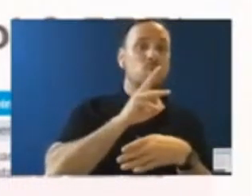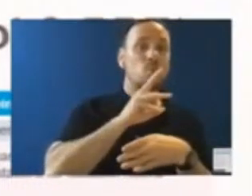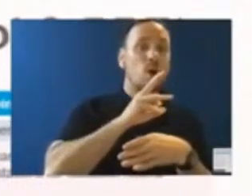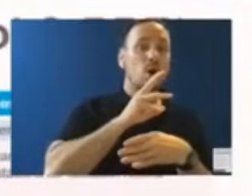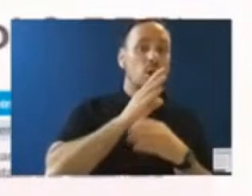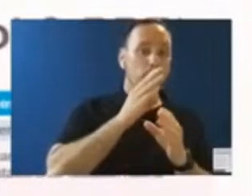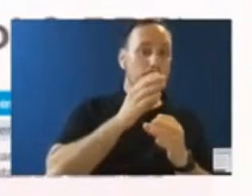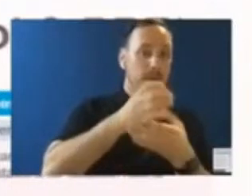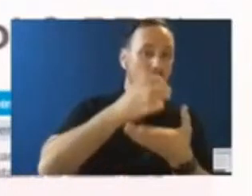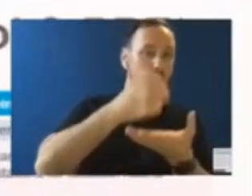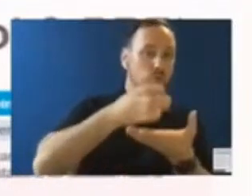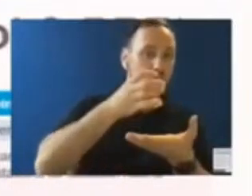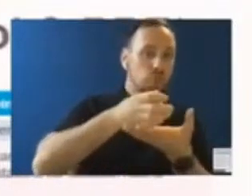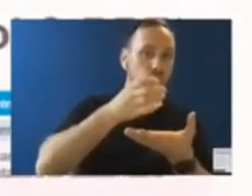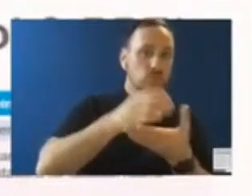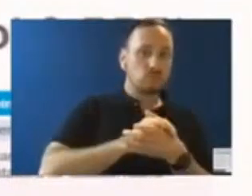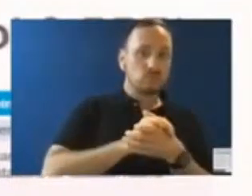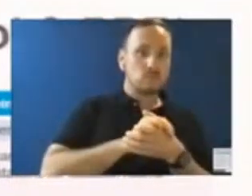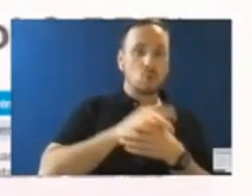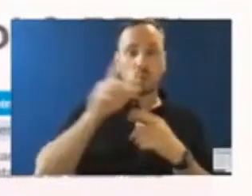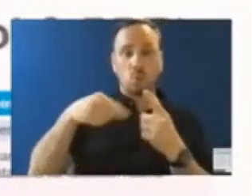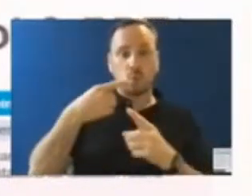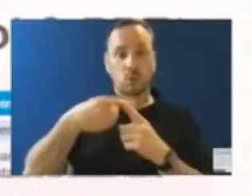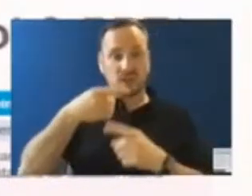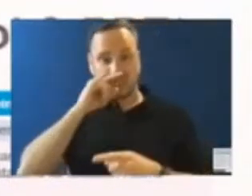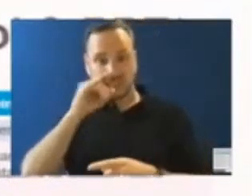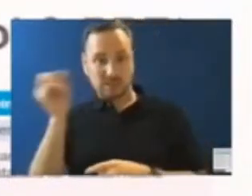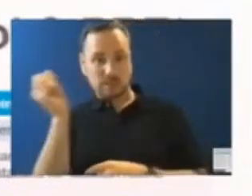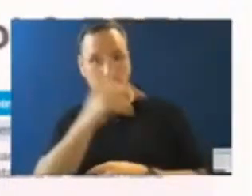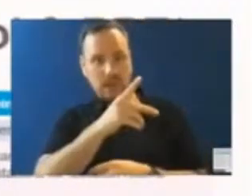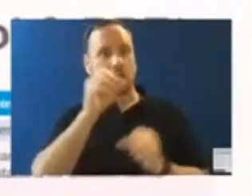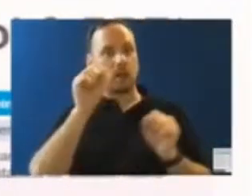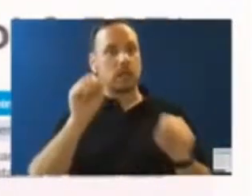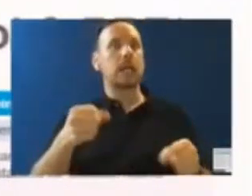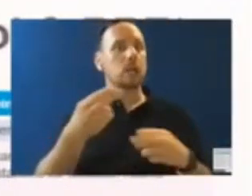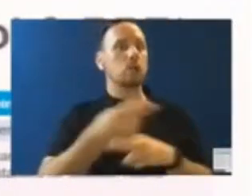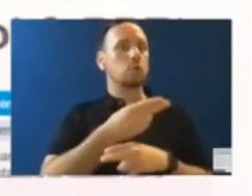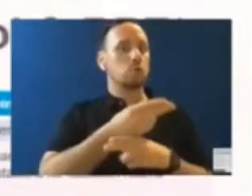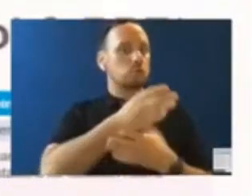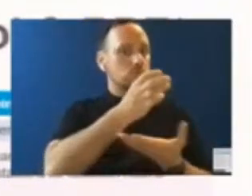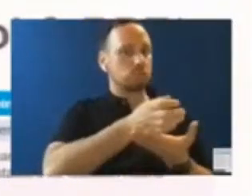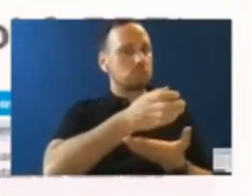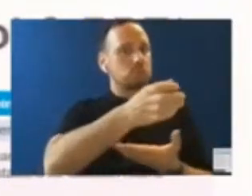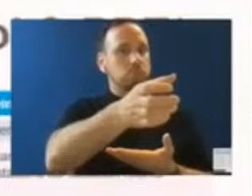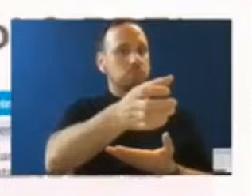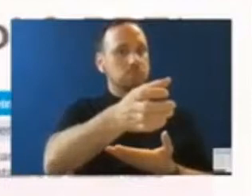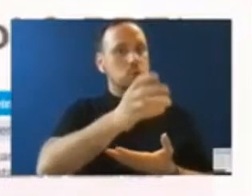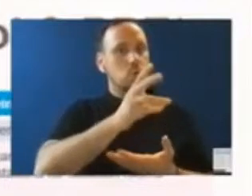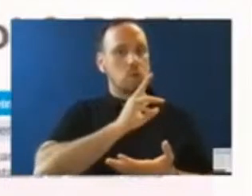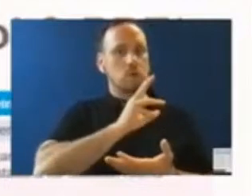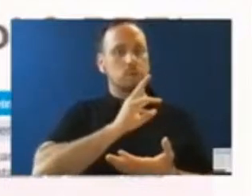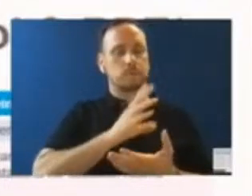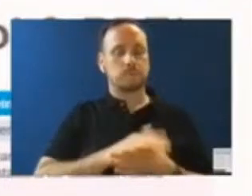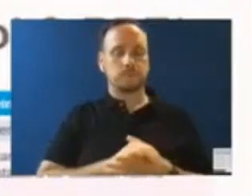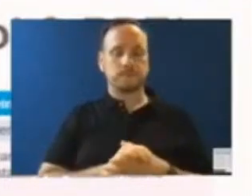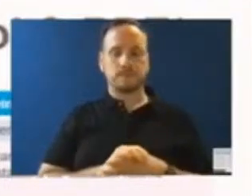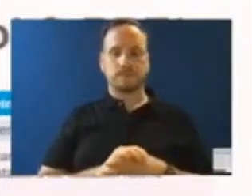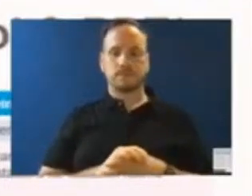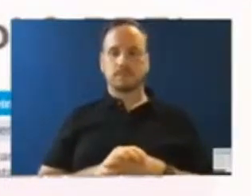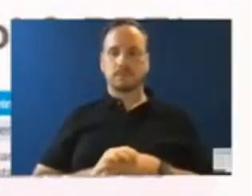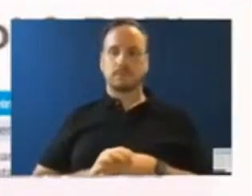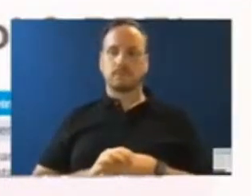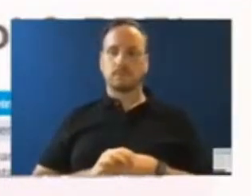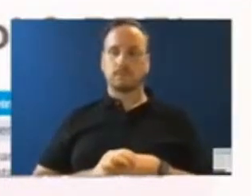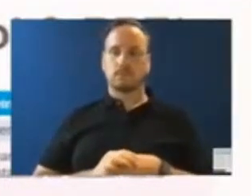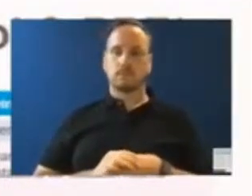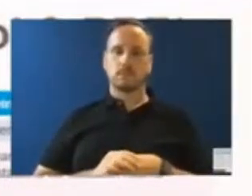them to have access for those water bottles. Some of our schools, there may be a question about, well, how many of our schools have bottle